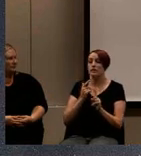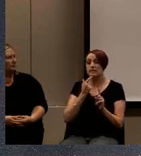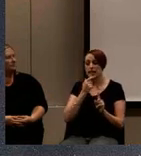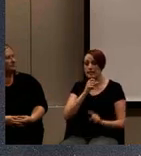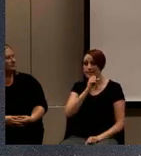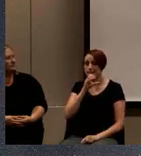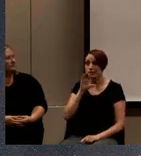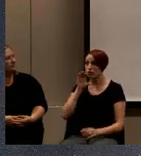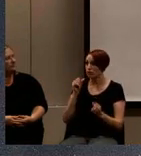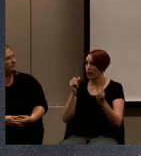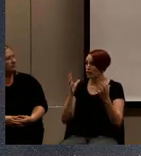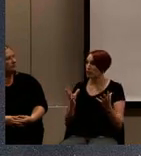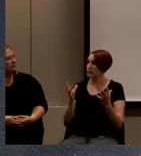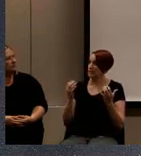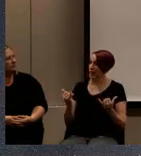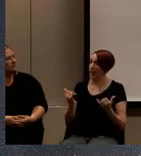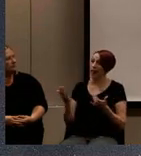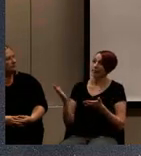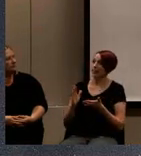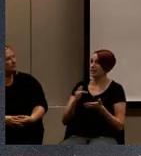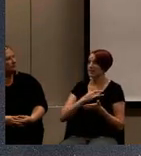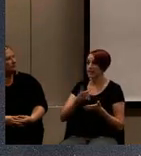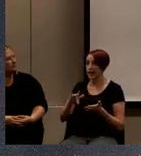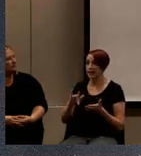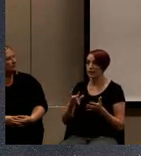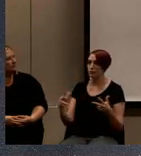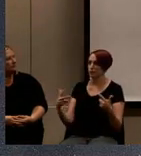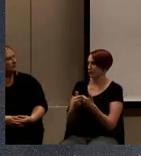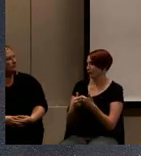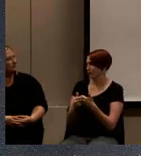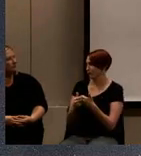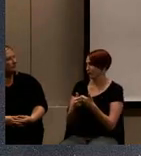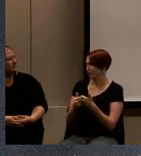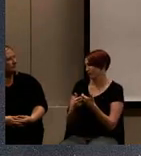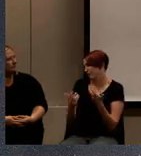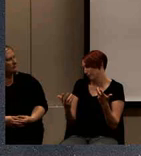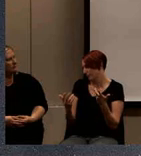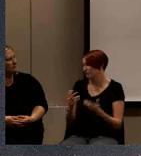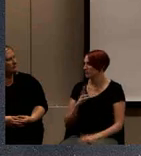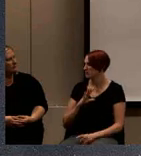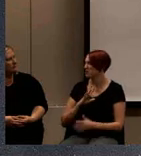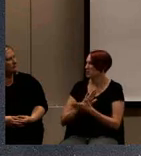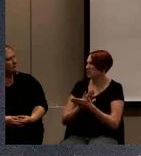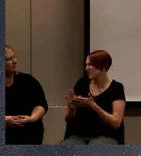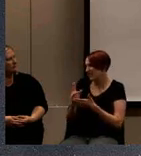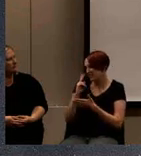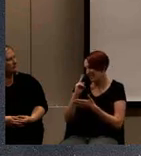likely to be in a crash, which we kind of knew, but it's always nice to reaffirm that.